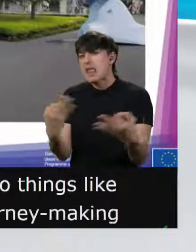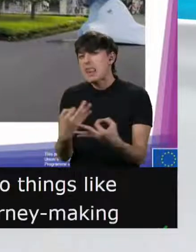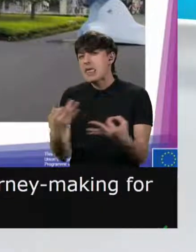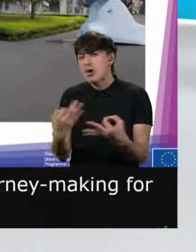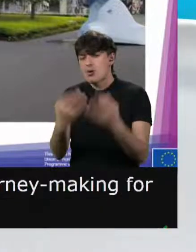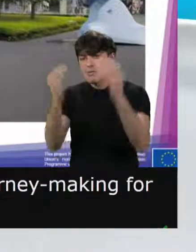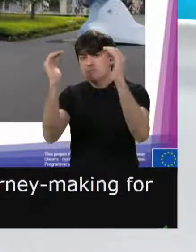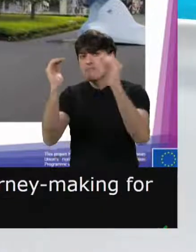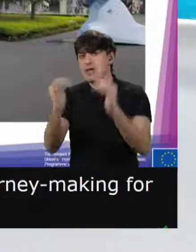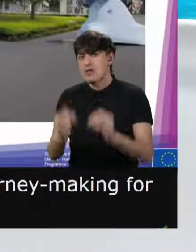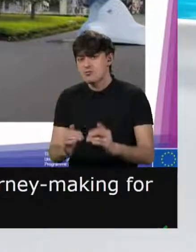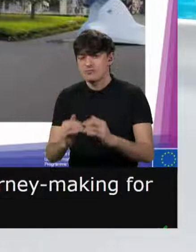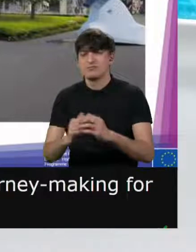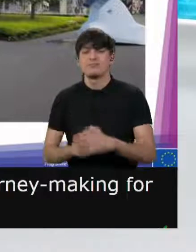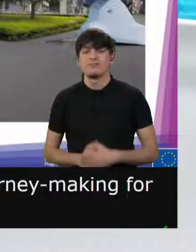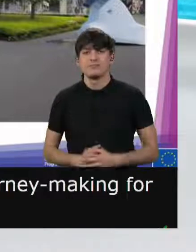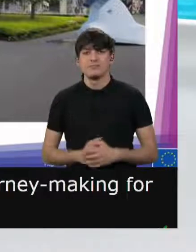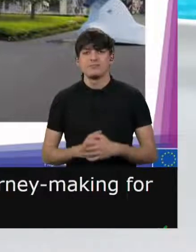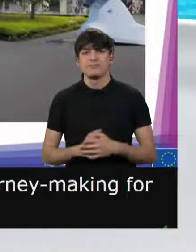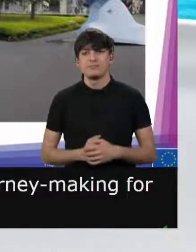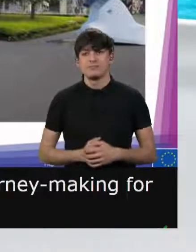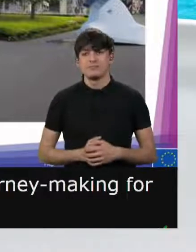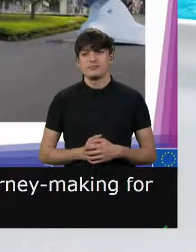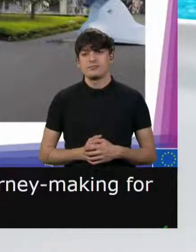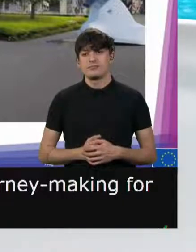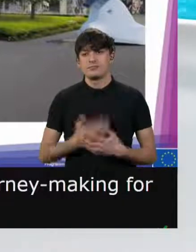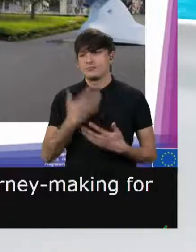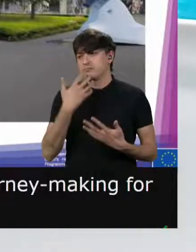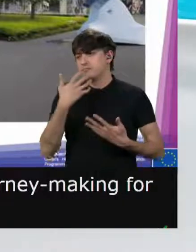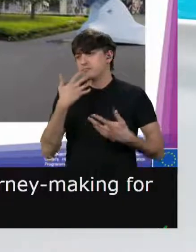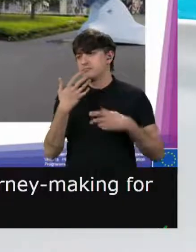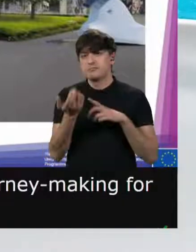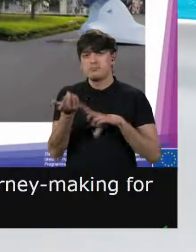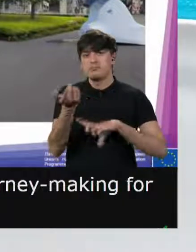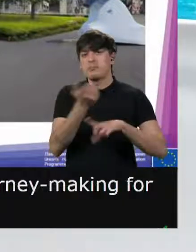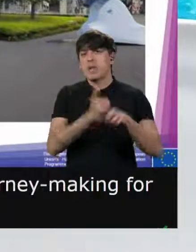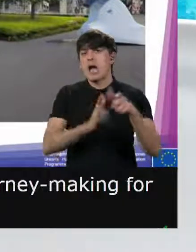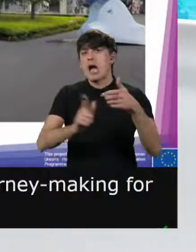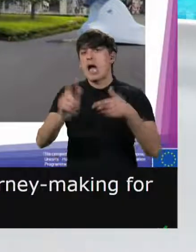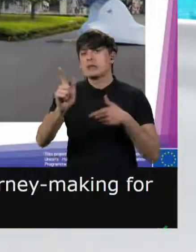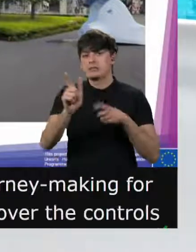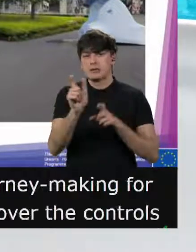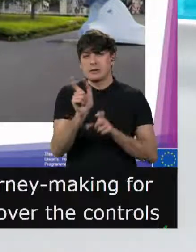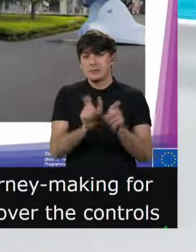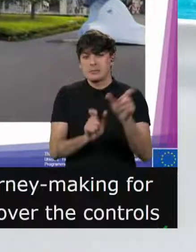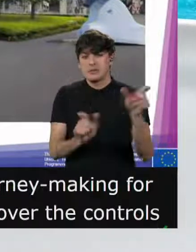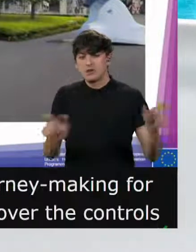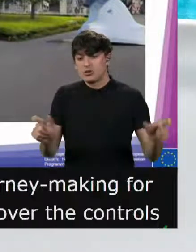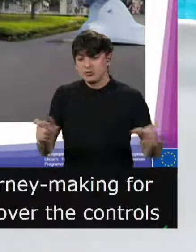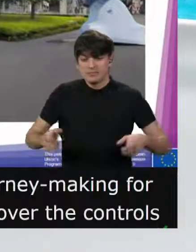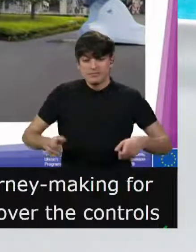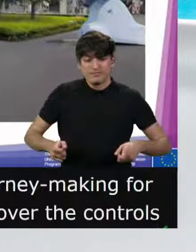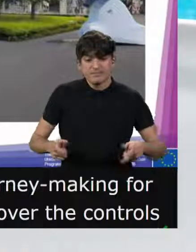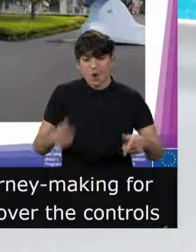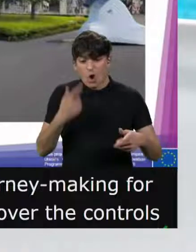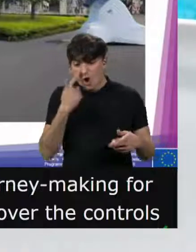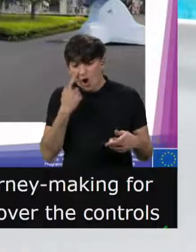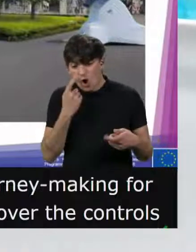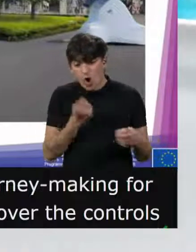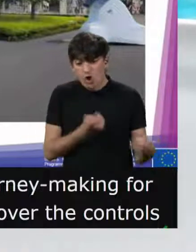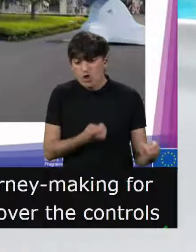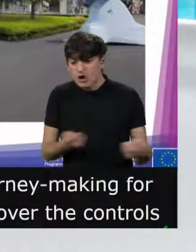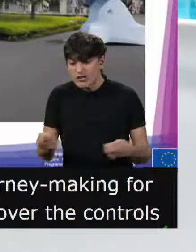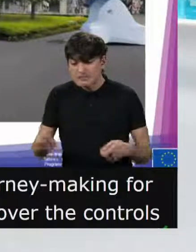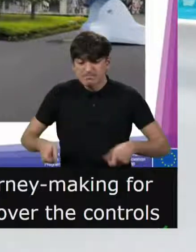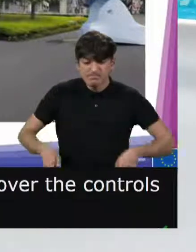have limited control over the controls on the vehicle, on the chair, and taking away some